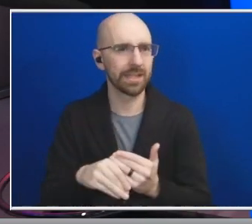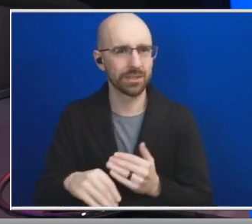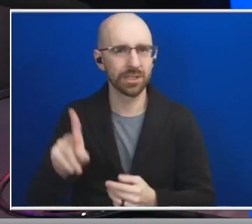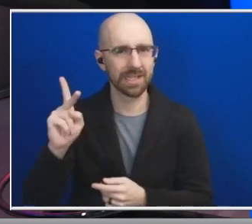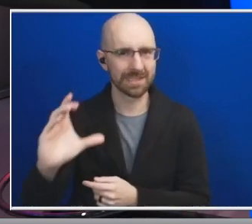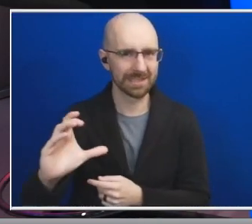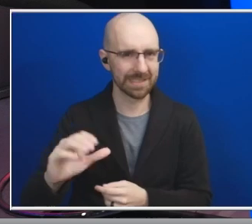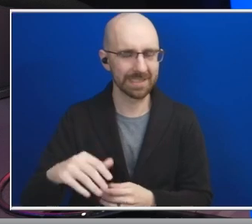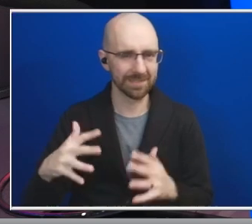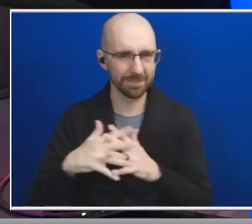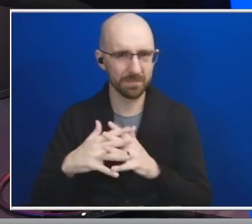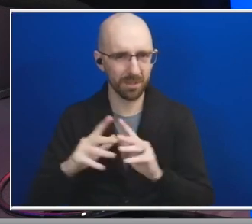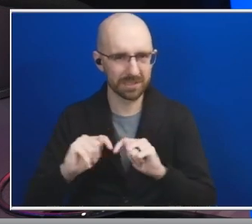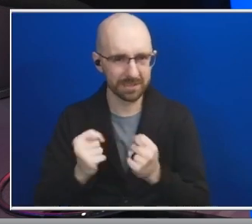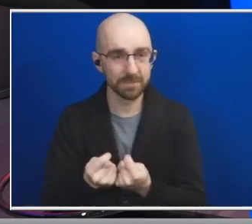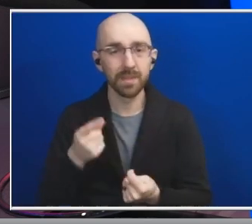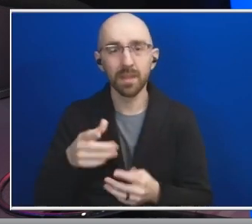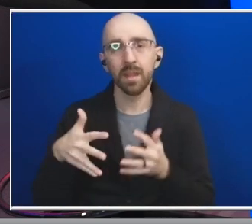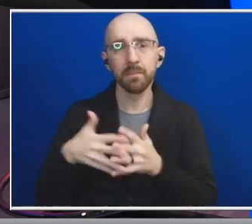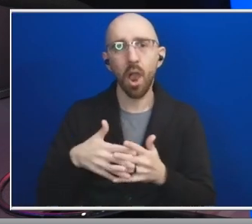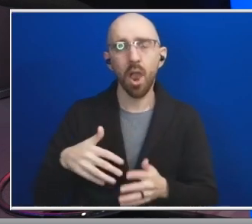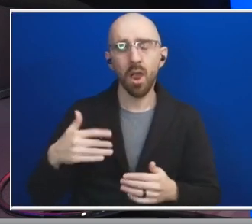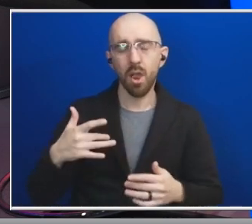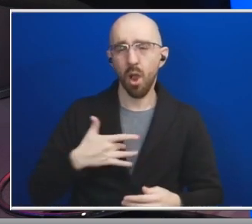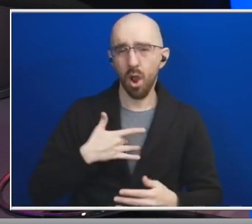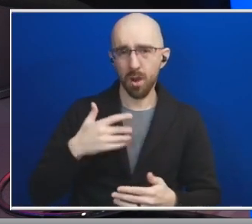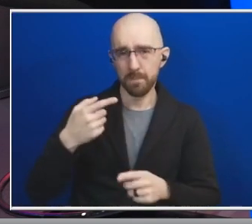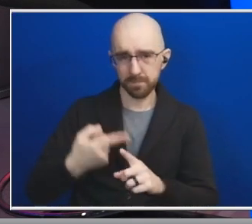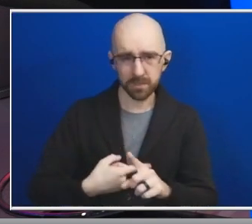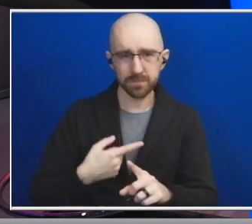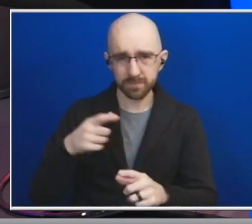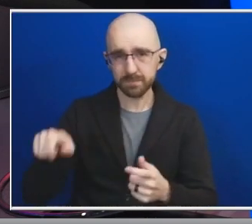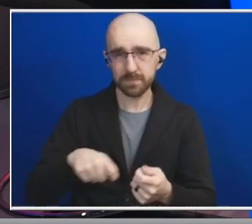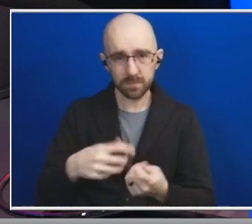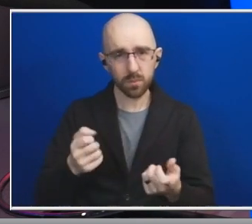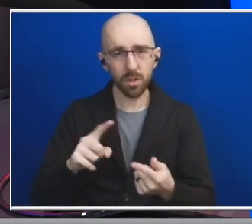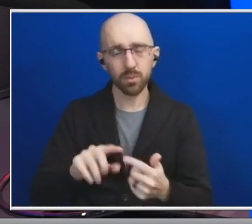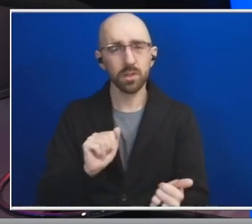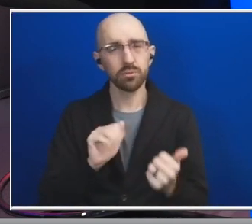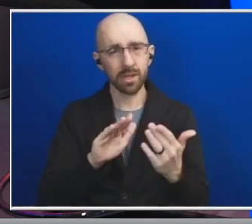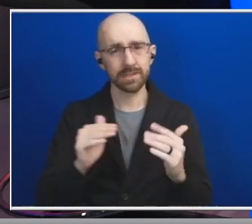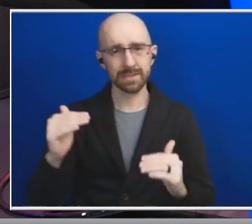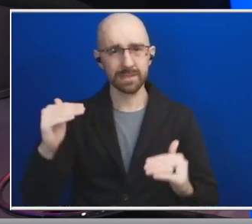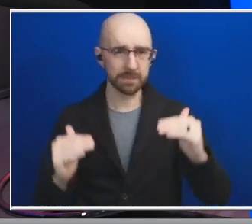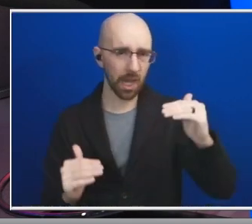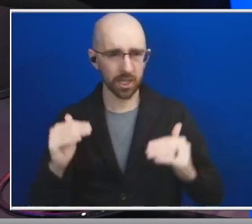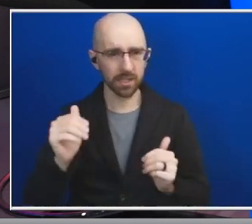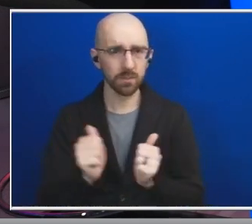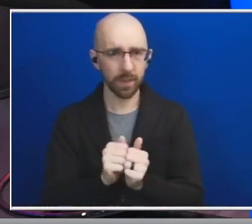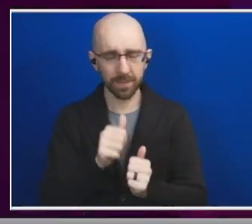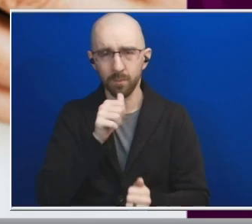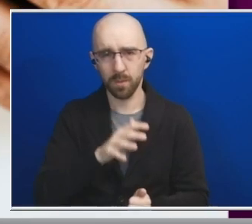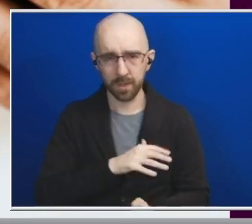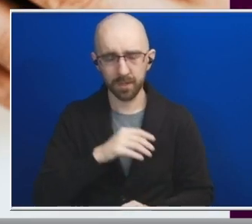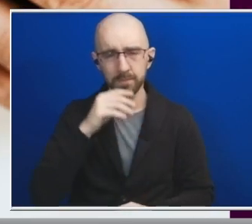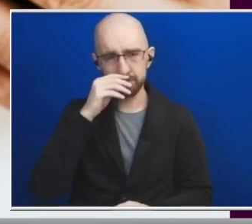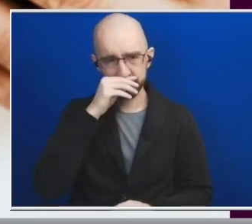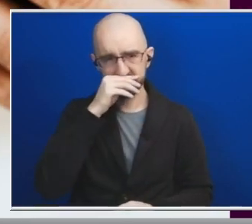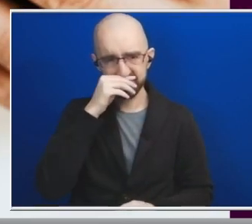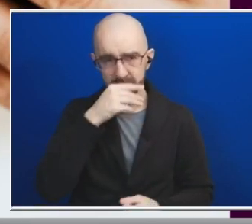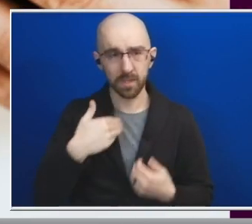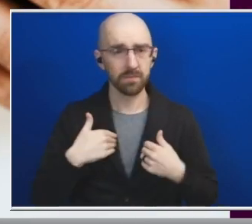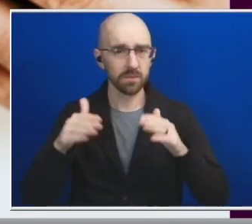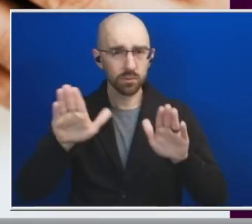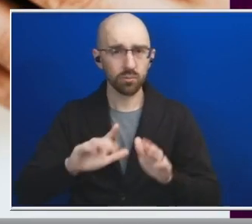it's American Heart Month, and specifically we want to address these disparities when it comes to women. We do have some great questions coming in.